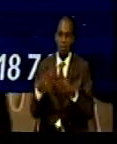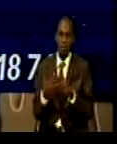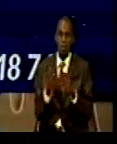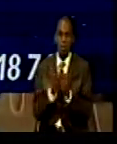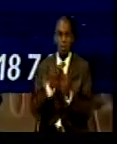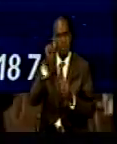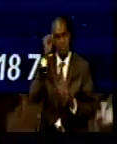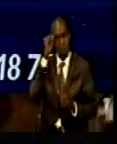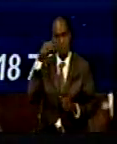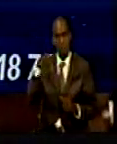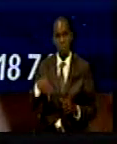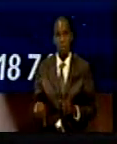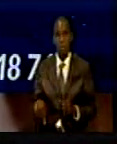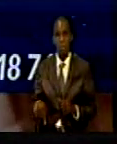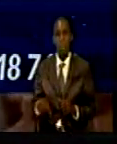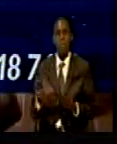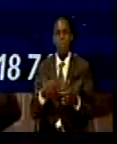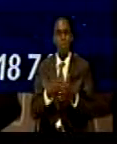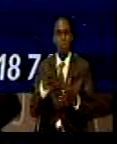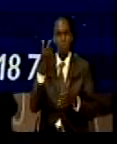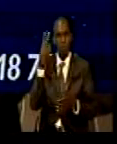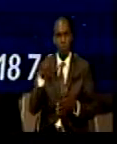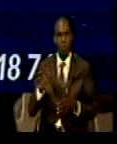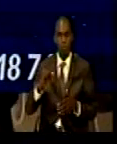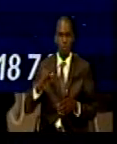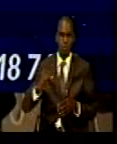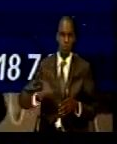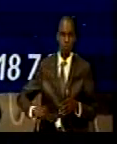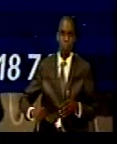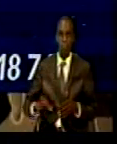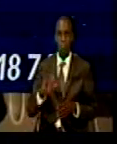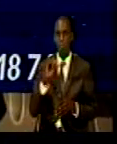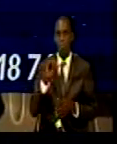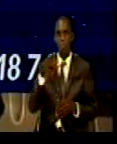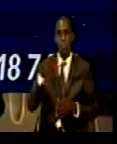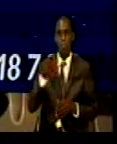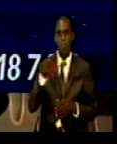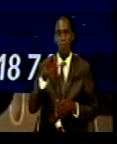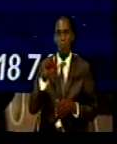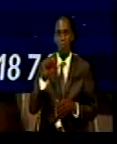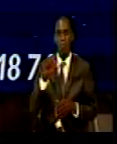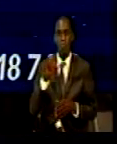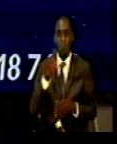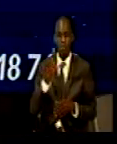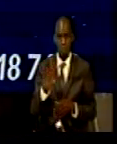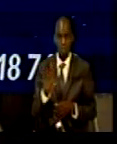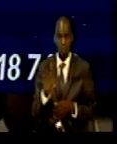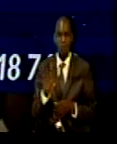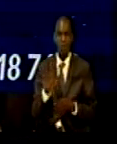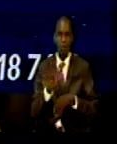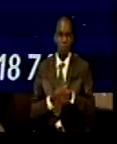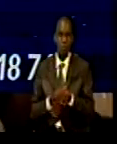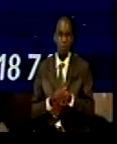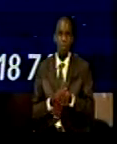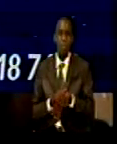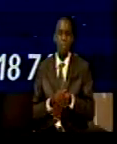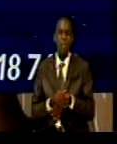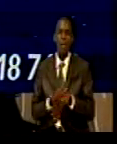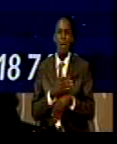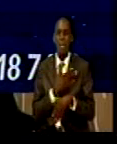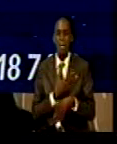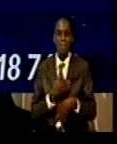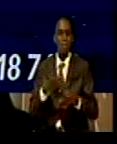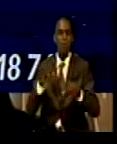it was operated upon. And since then, we have been watching it. I have done series